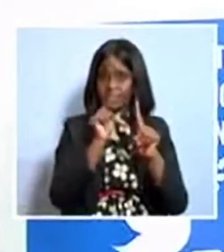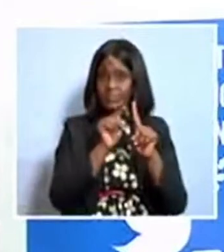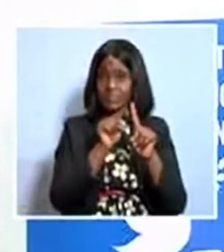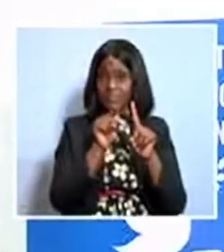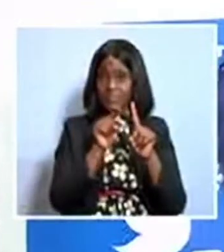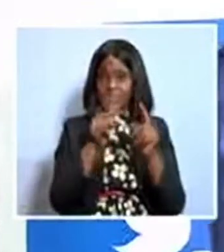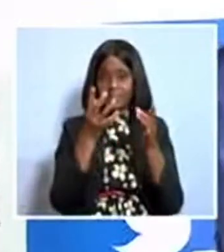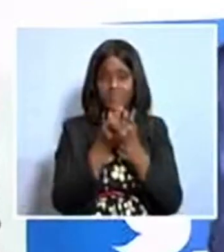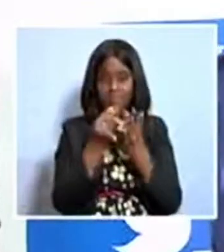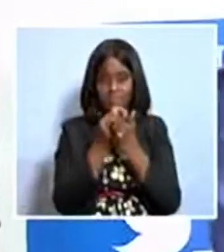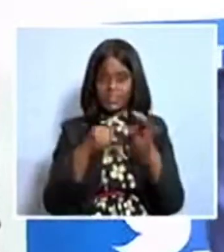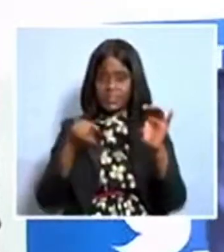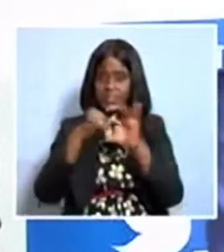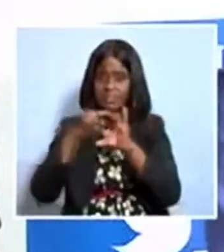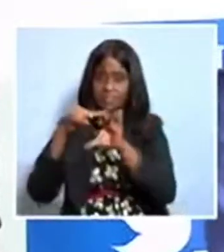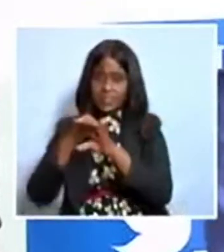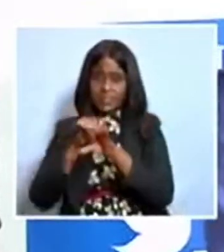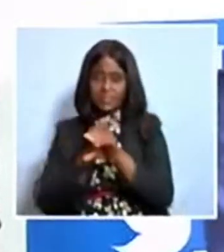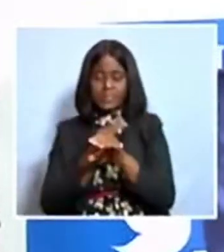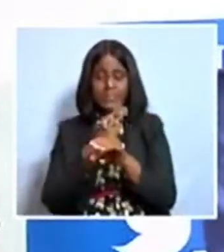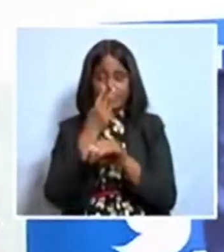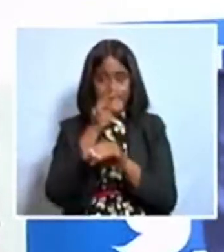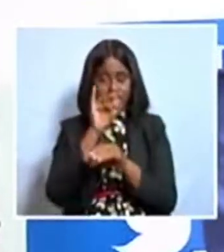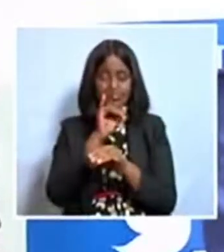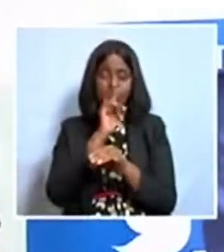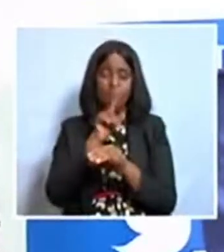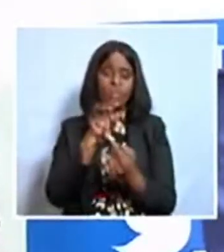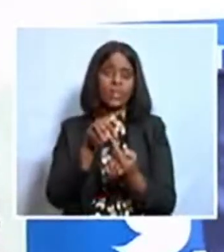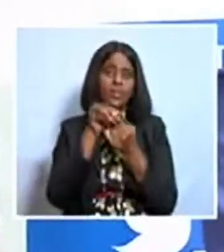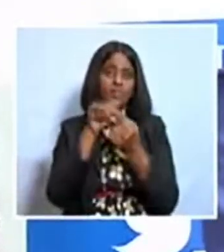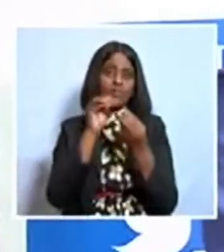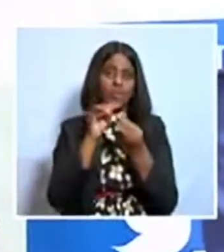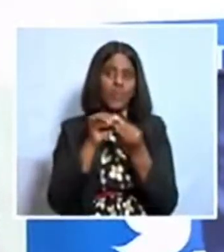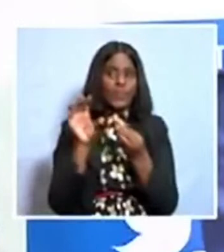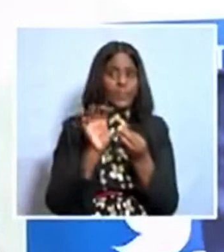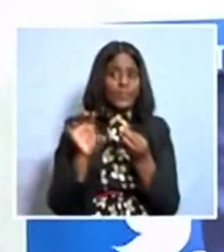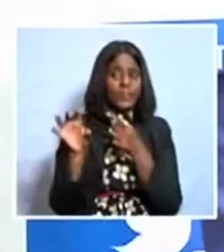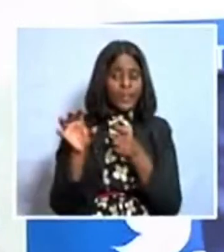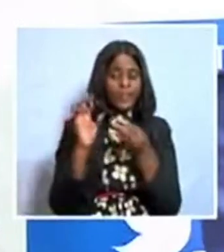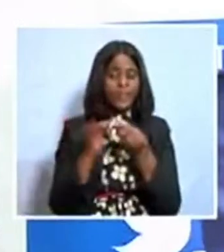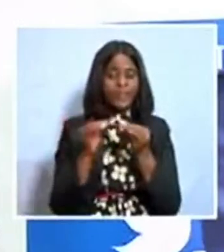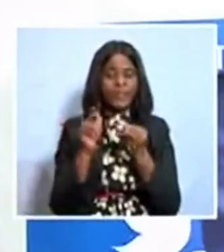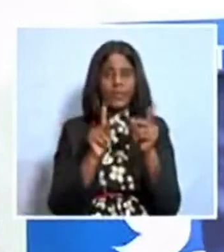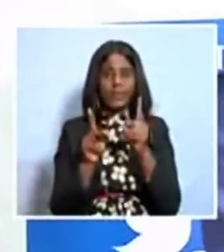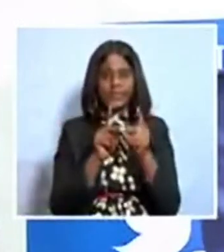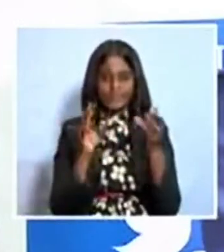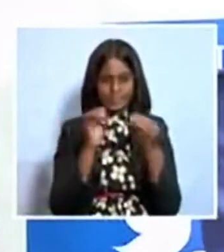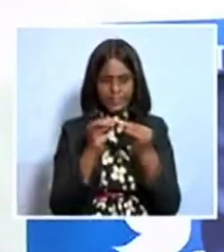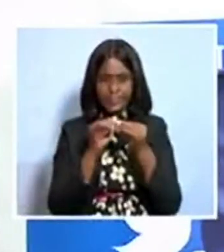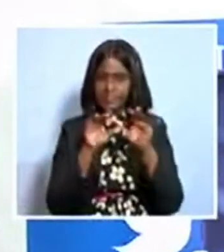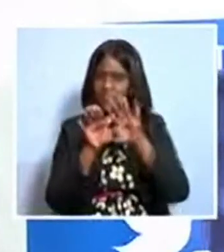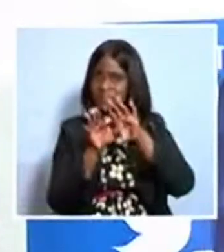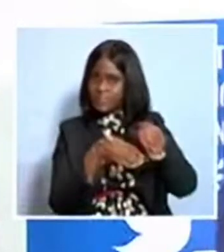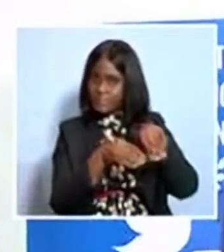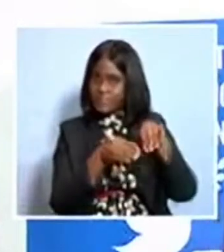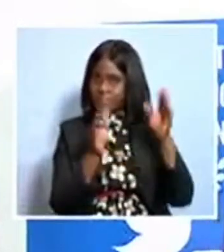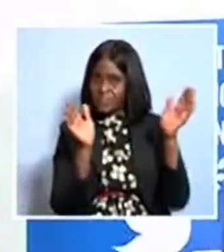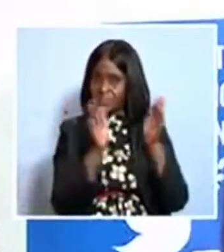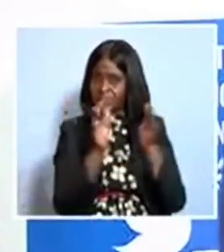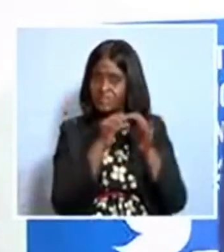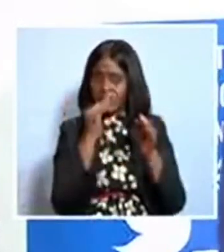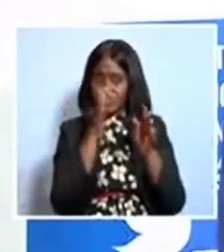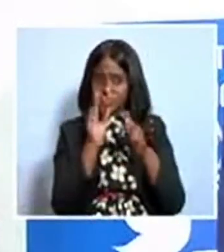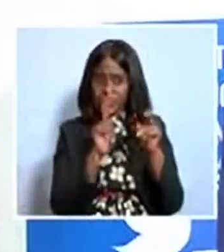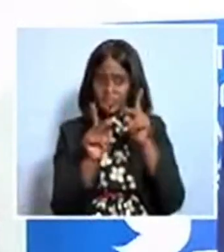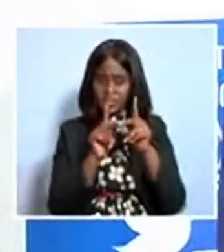overall financial inclusion, we saw that especially the segments of our population that were most excluded, smallholder farmers, people